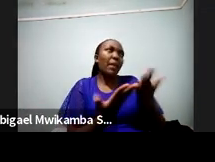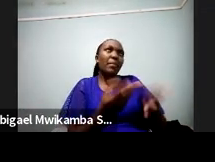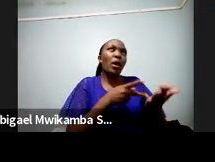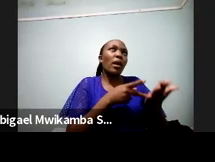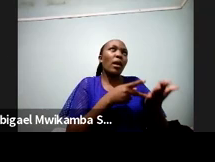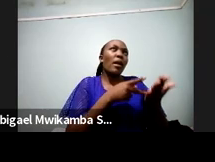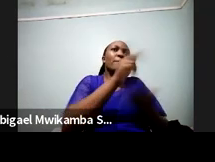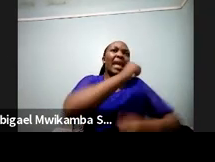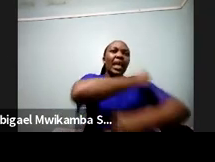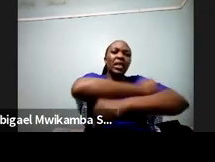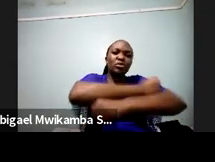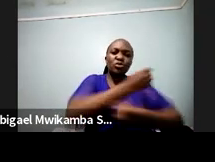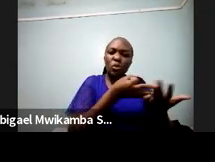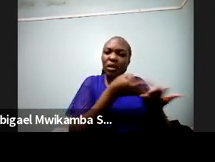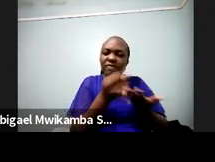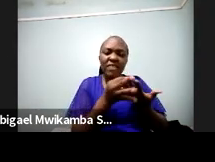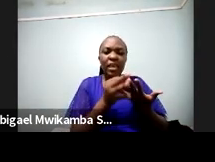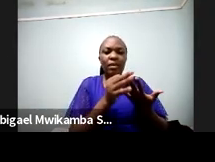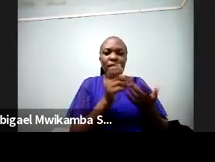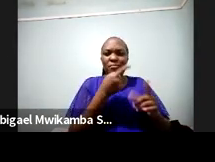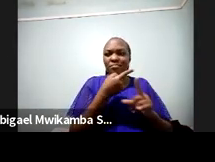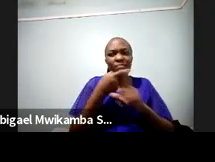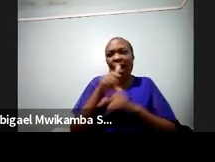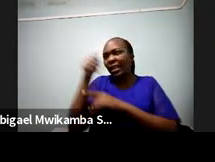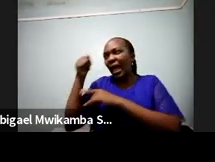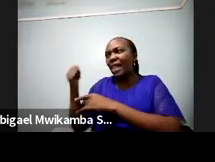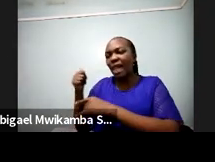the rule of the thumb is that you must pay off debts.